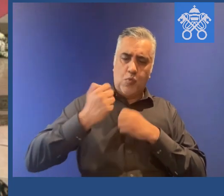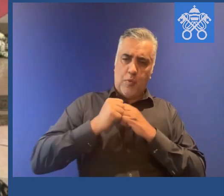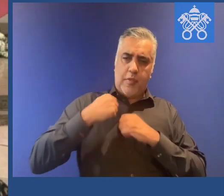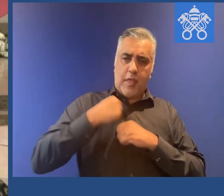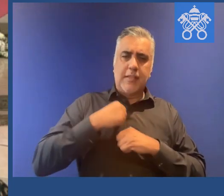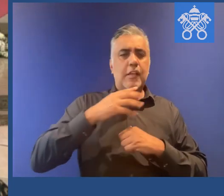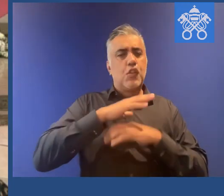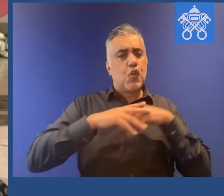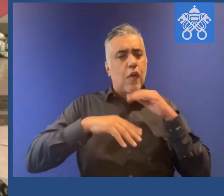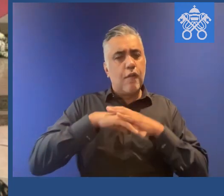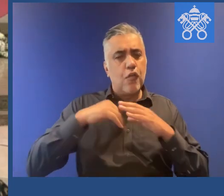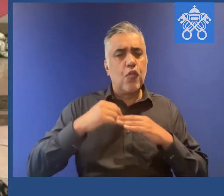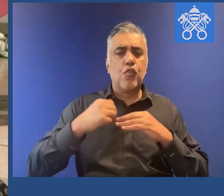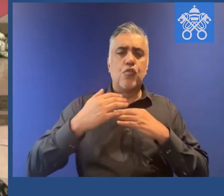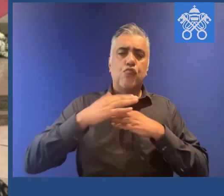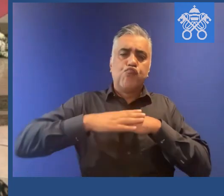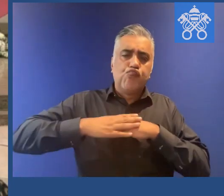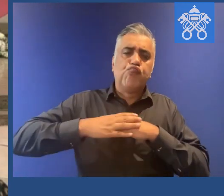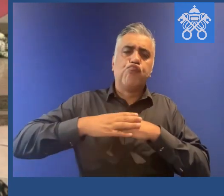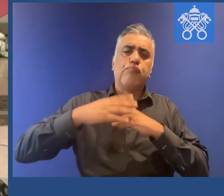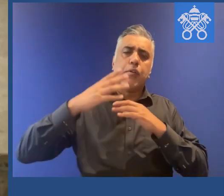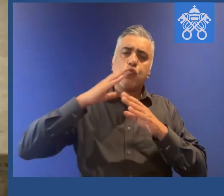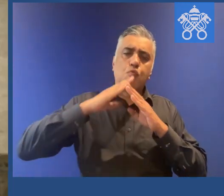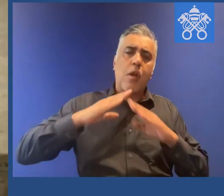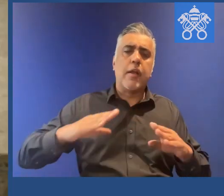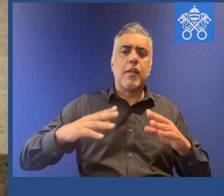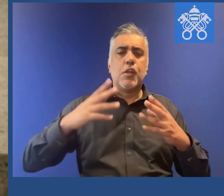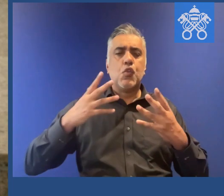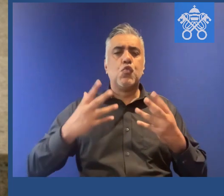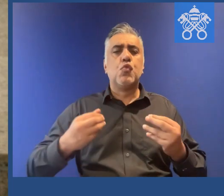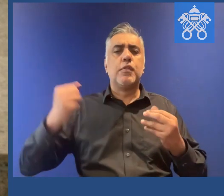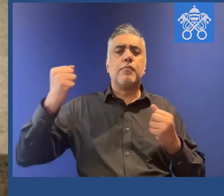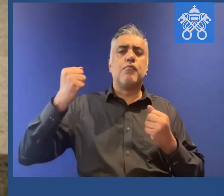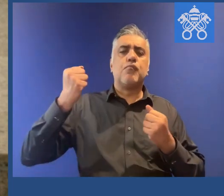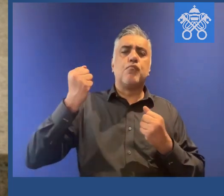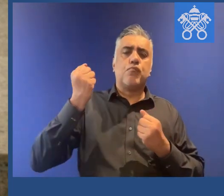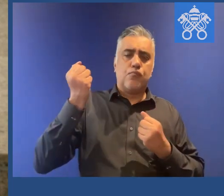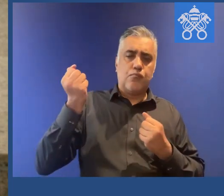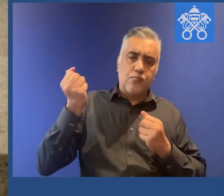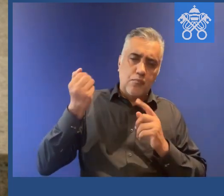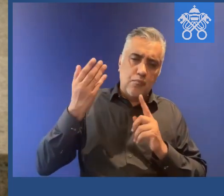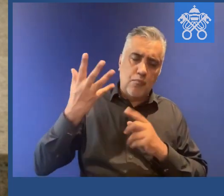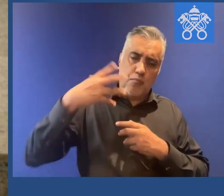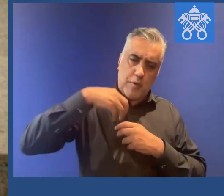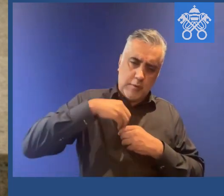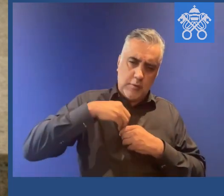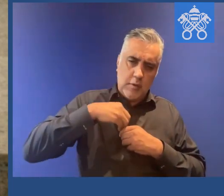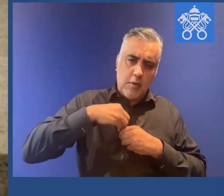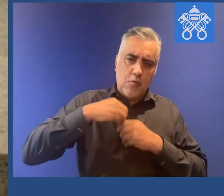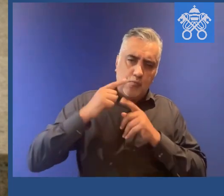He is the comforter who consoles us by his quiet and soothing presence, who accompanies us with